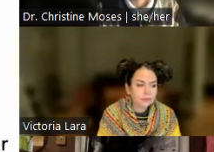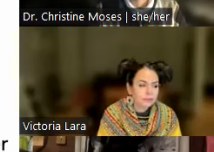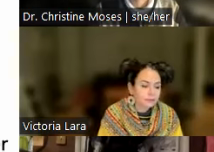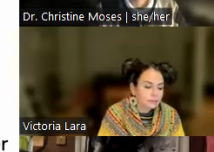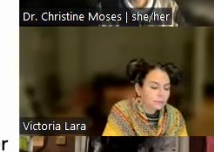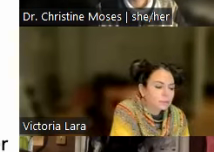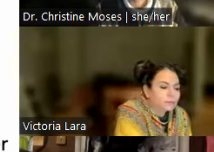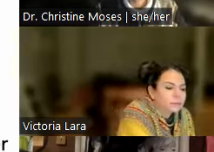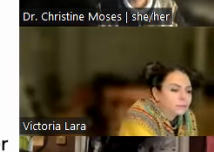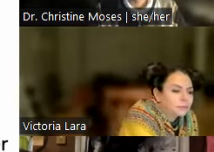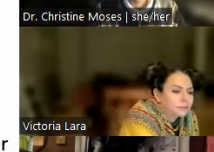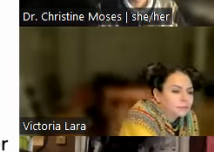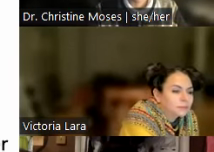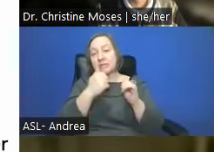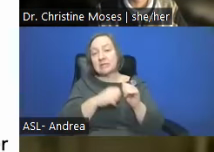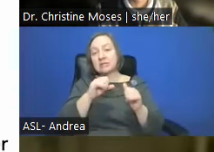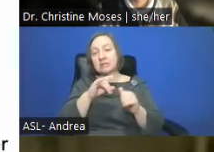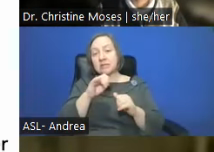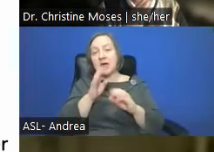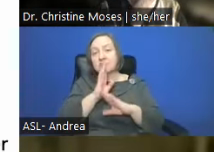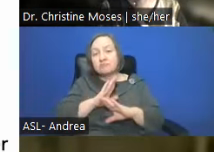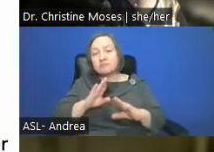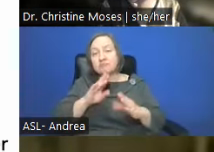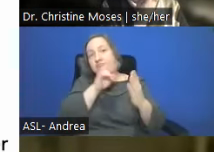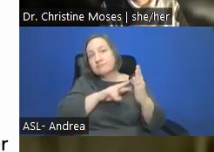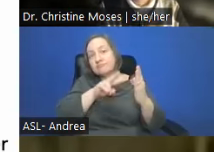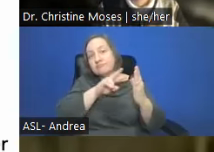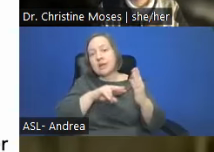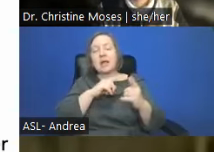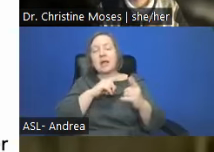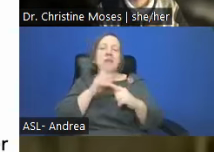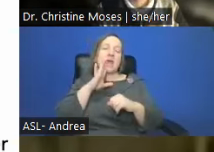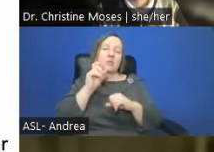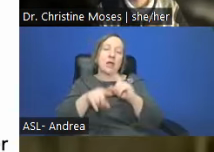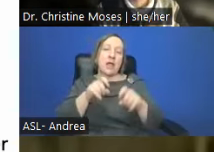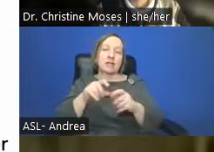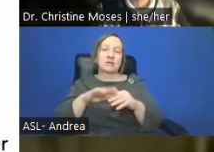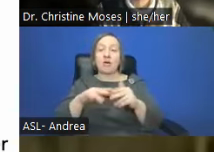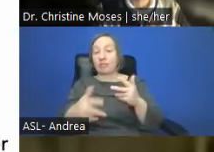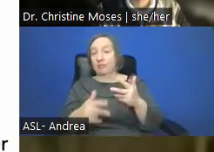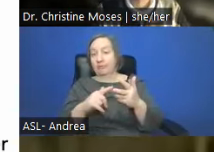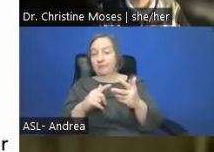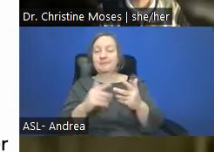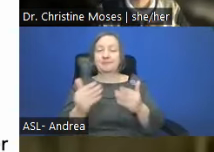like us to read each slide silently, and then I will ask a question on the 3rd slide.